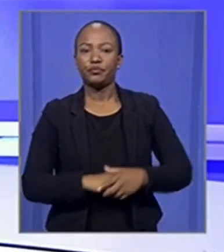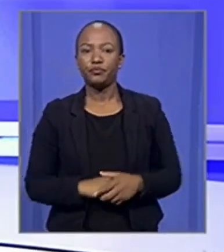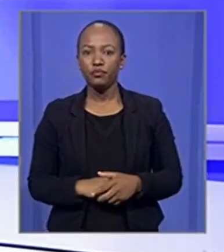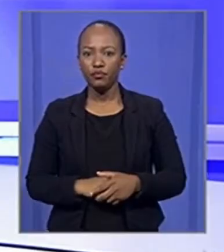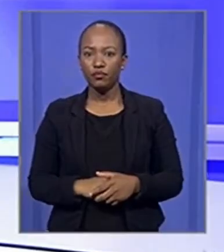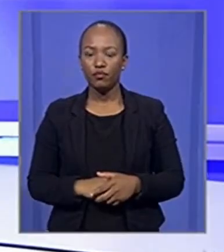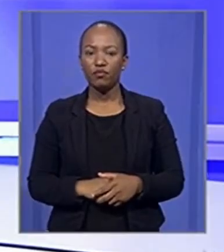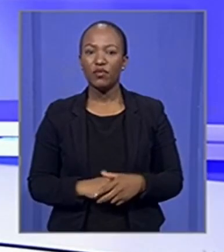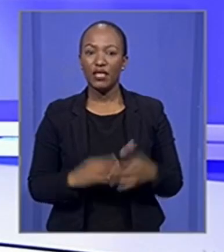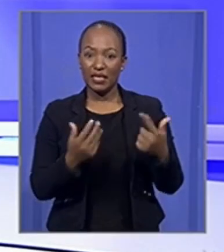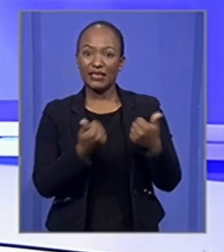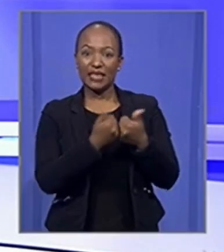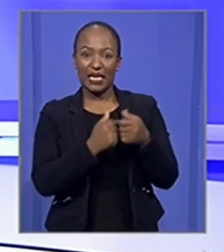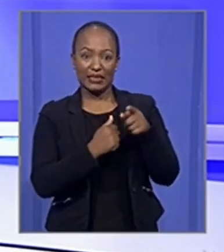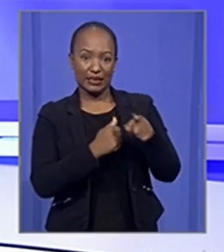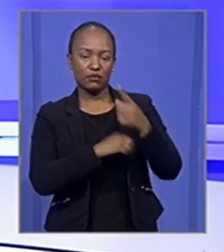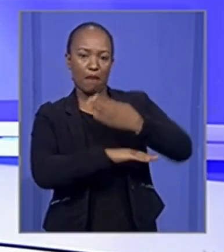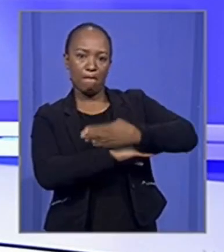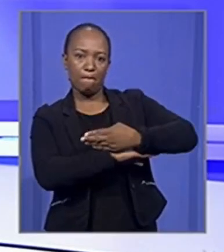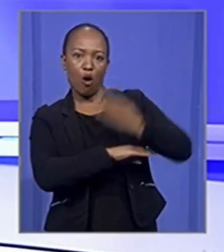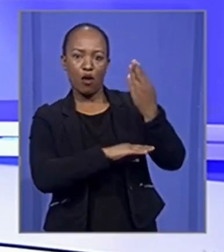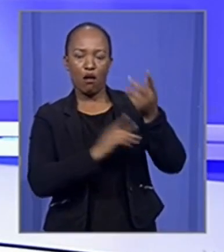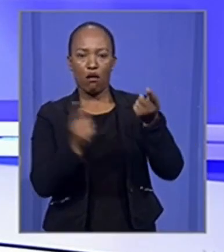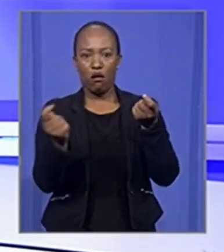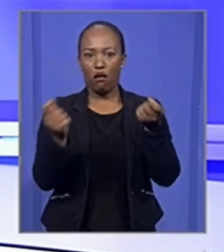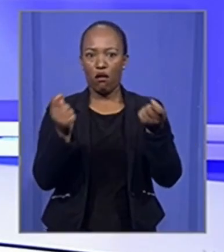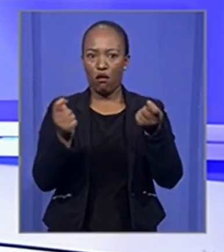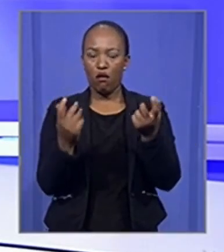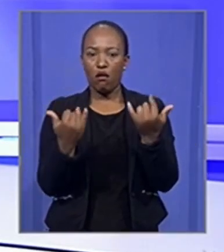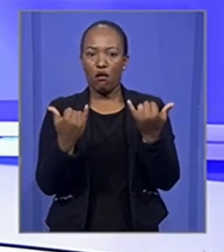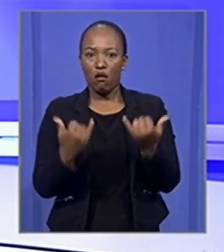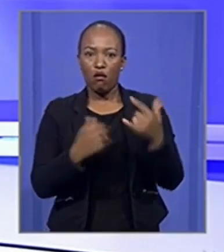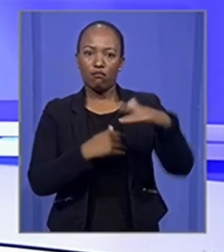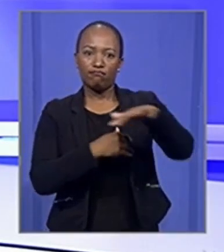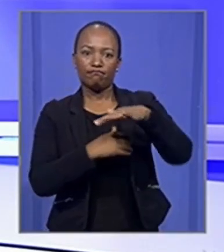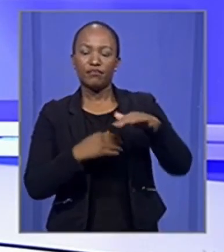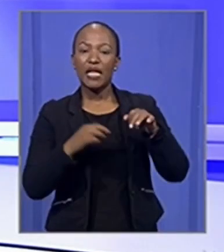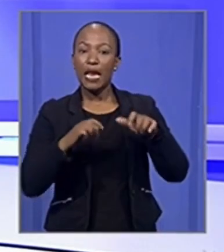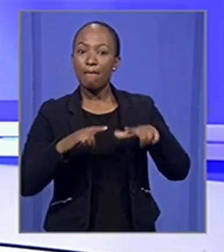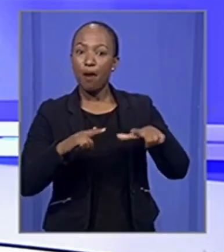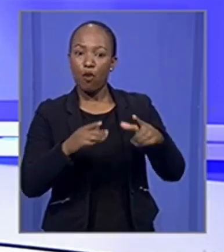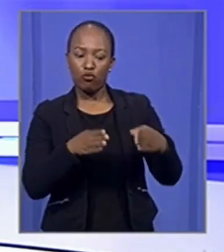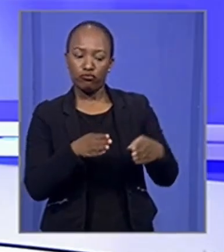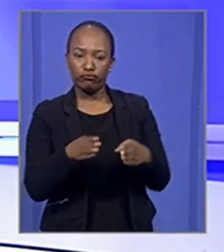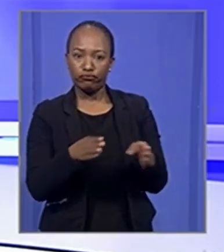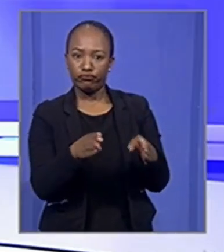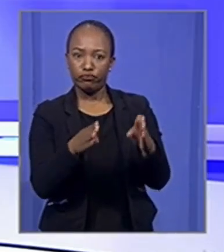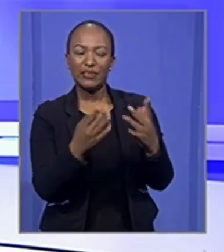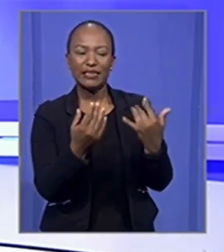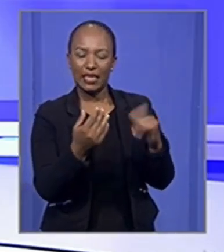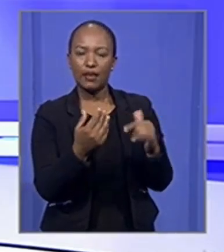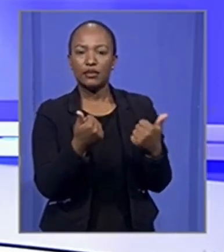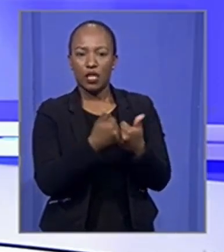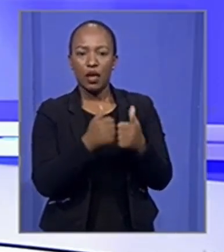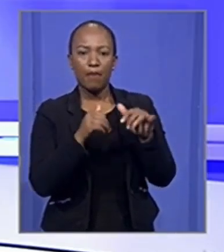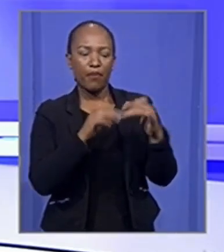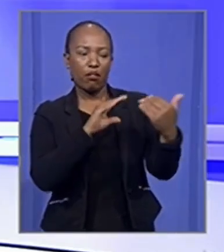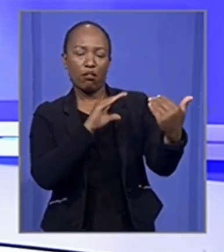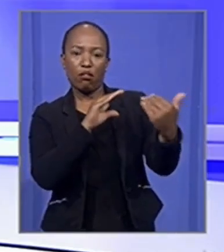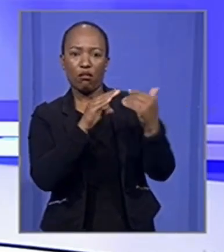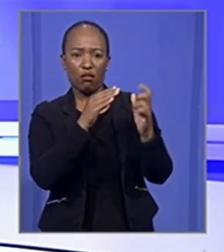Diphephetso tsa naha tsa taolo ya madiboho di ntse di hlwa mekwala ba ka o qolleha le dibohong le haufi le noka ya Limpopo. Sena se utolotswe ke moifo